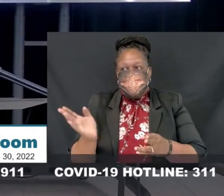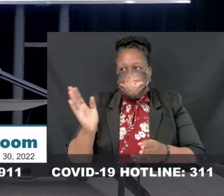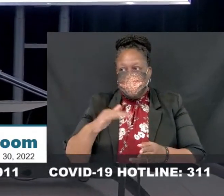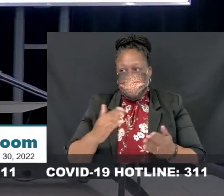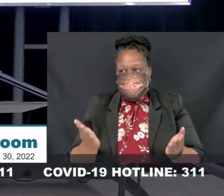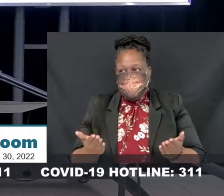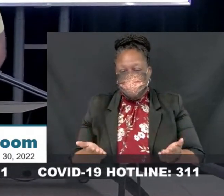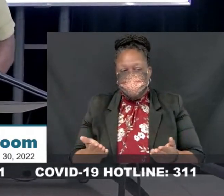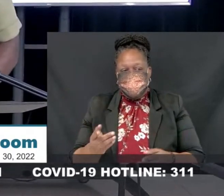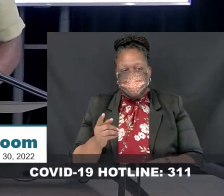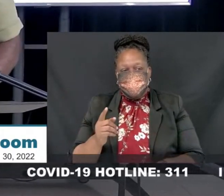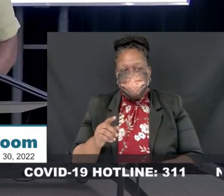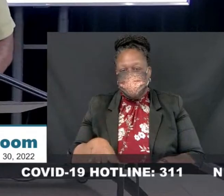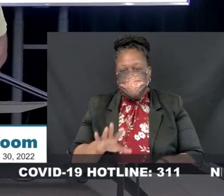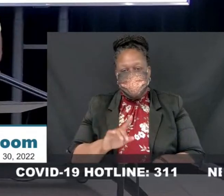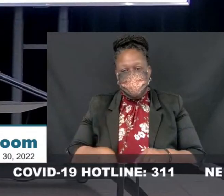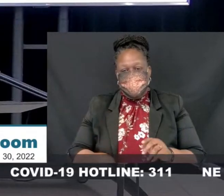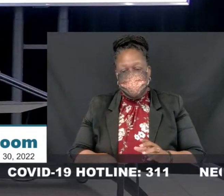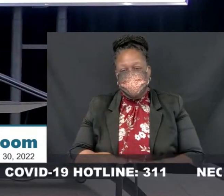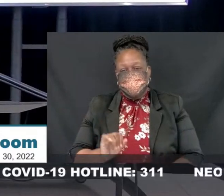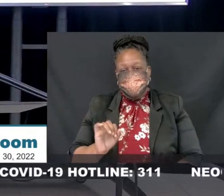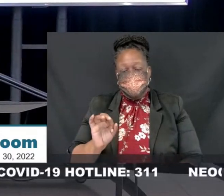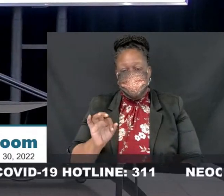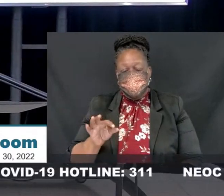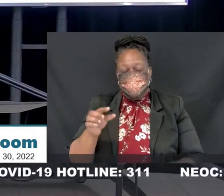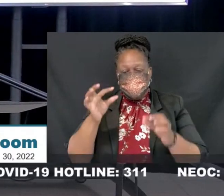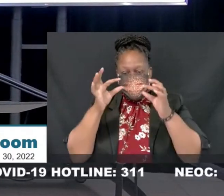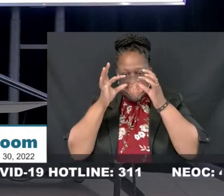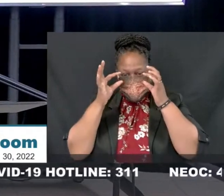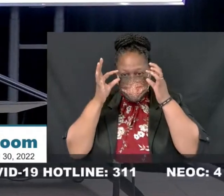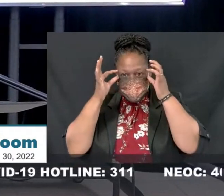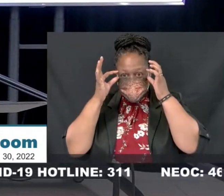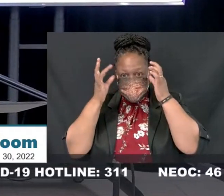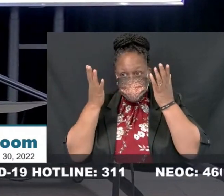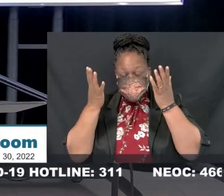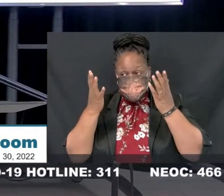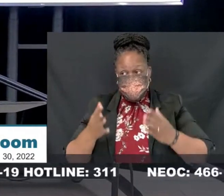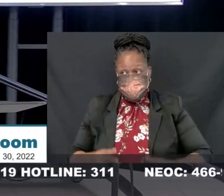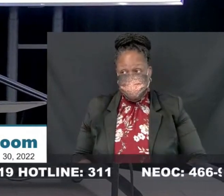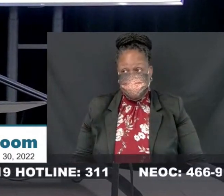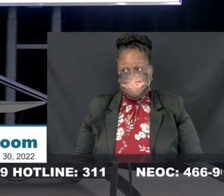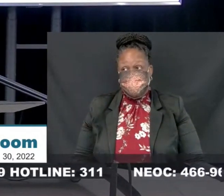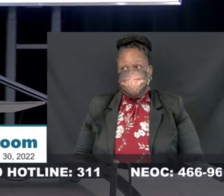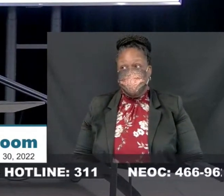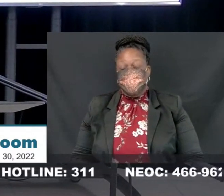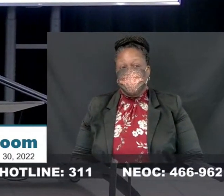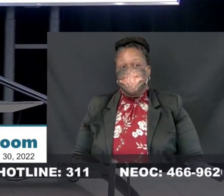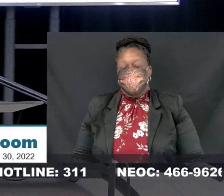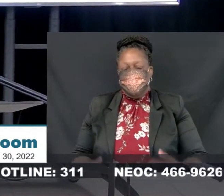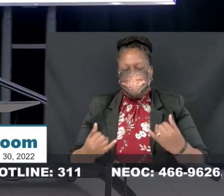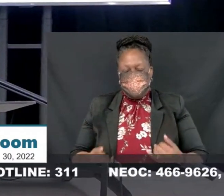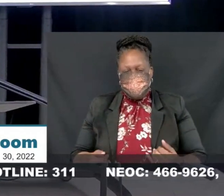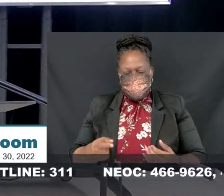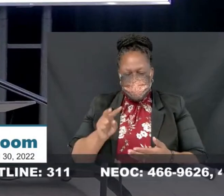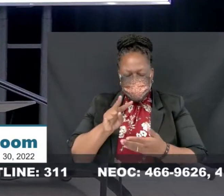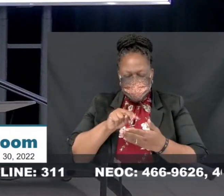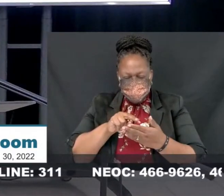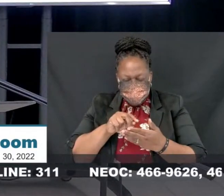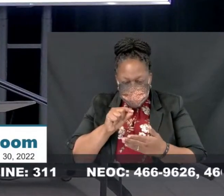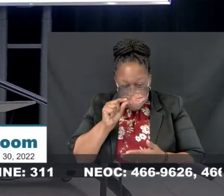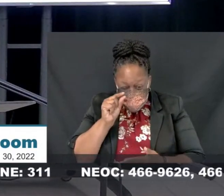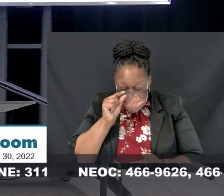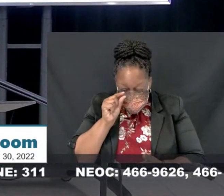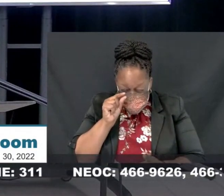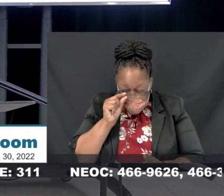my spectacles, and so I may have a bit of a challenge reading my notes. But nonetheless,